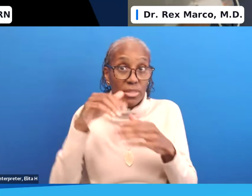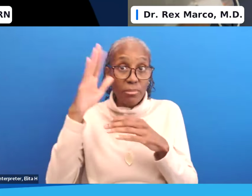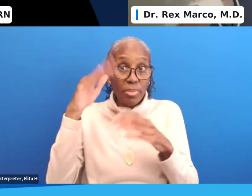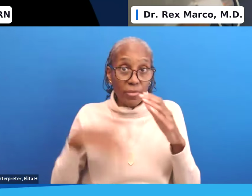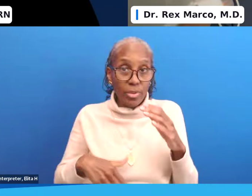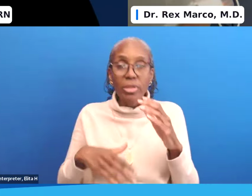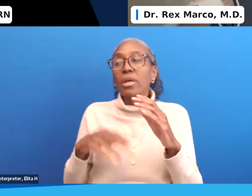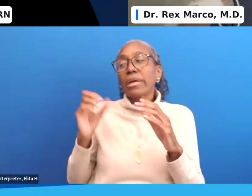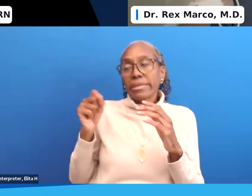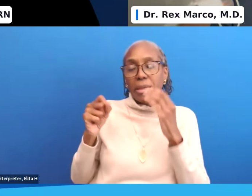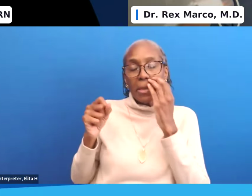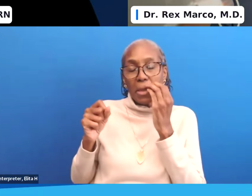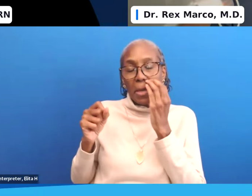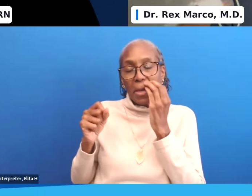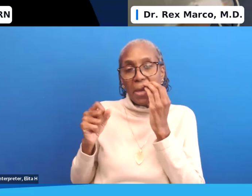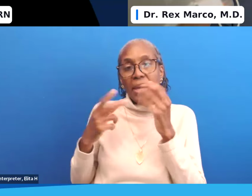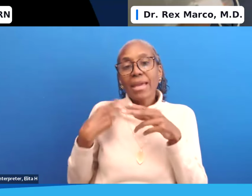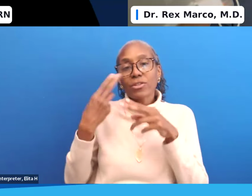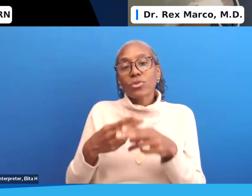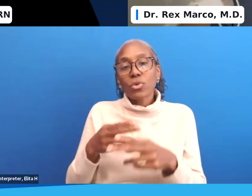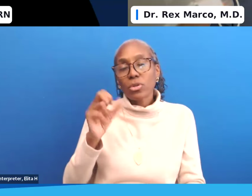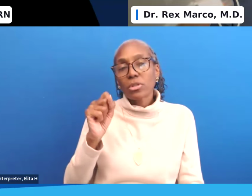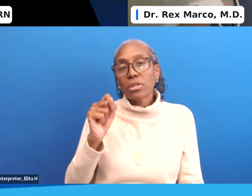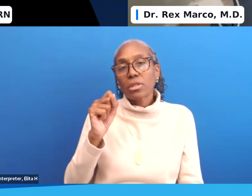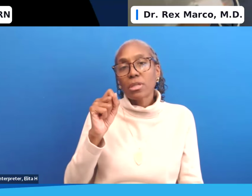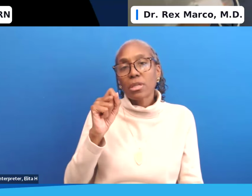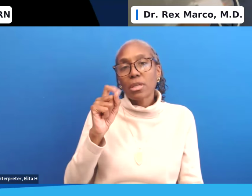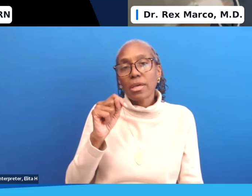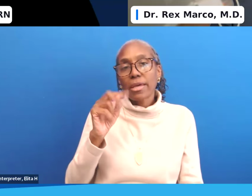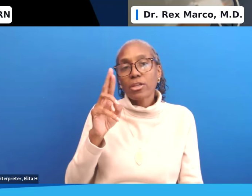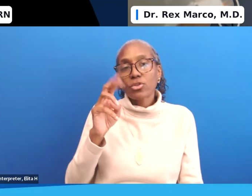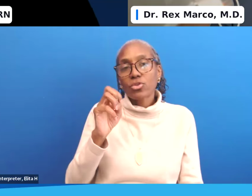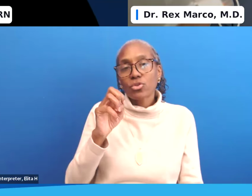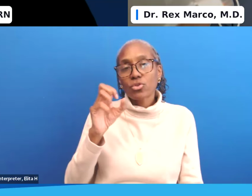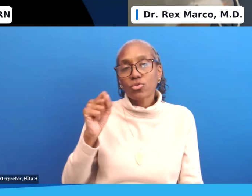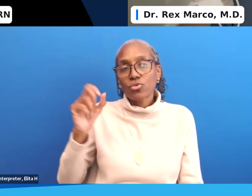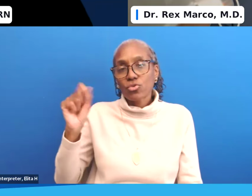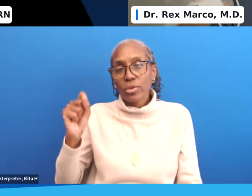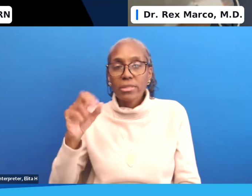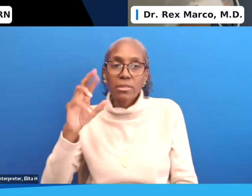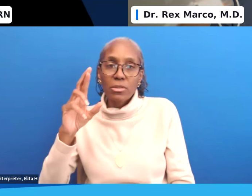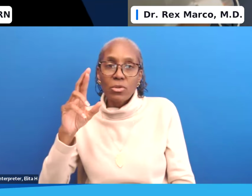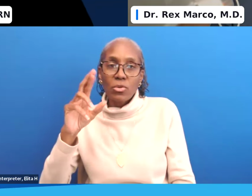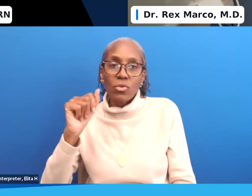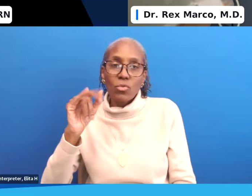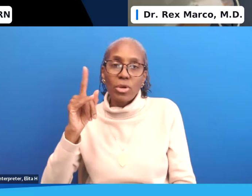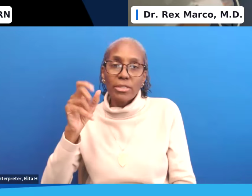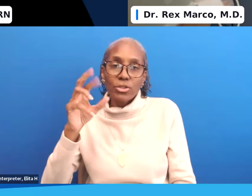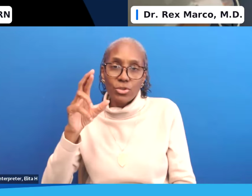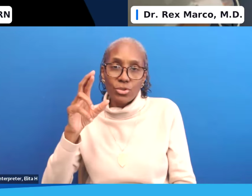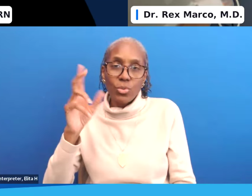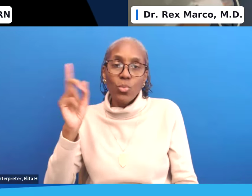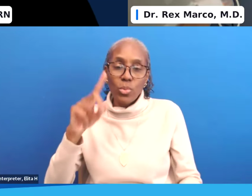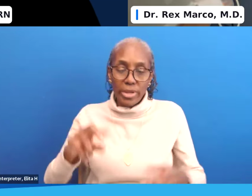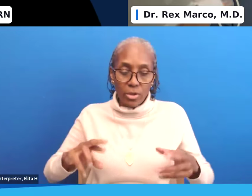Yes, it's called the stress riser, those screws and rods in the fused